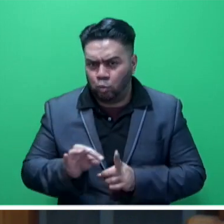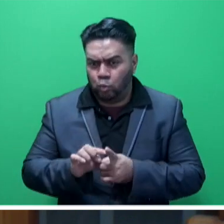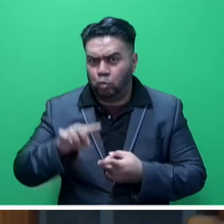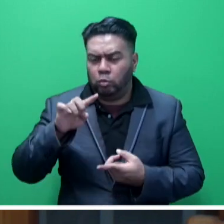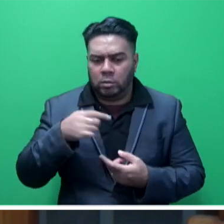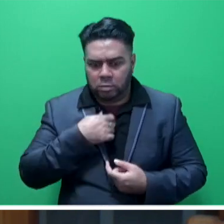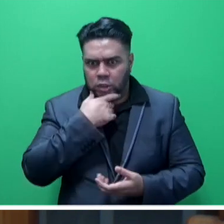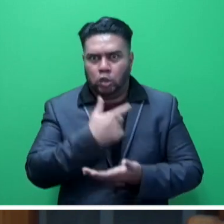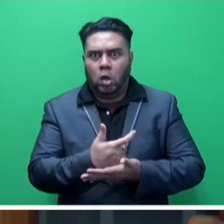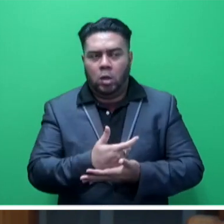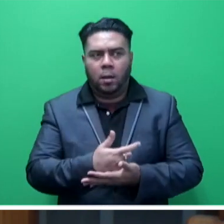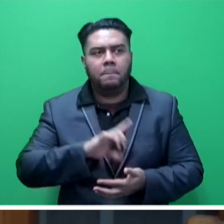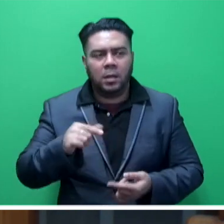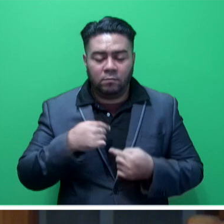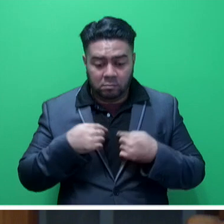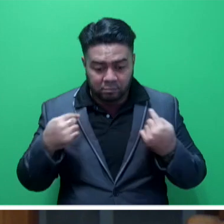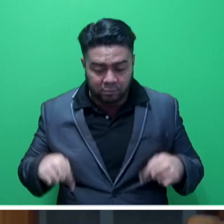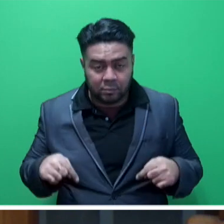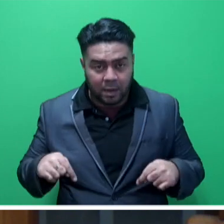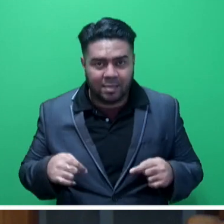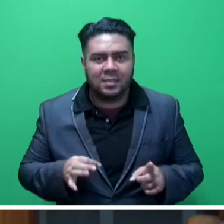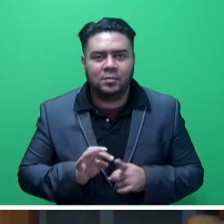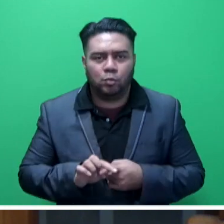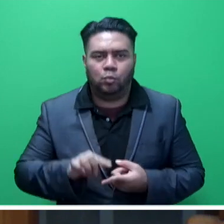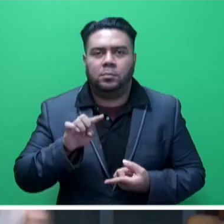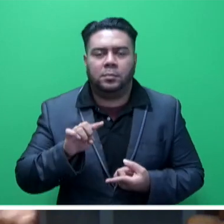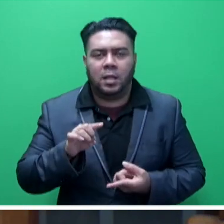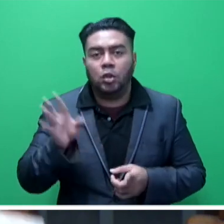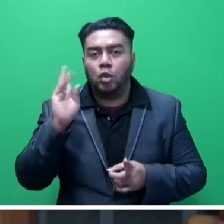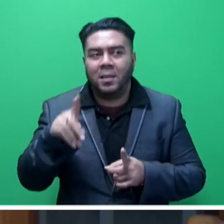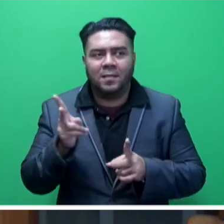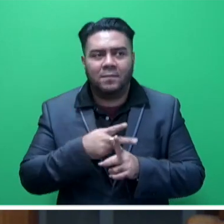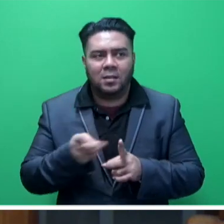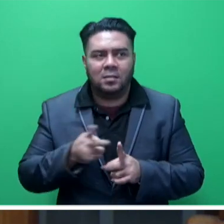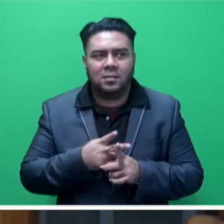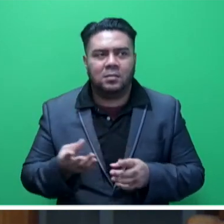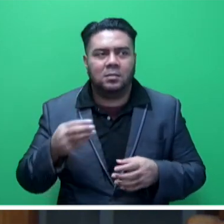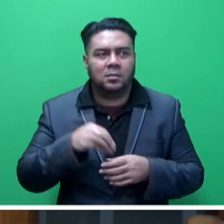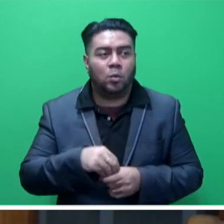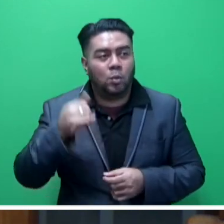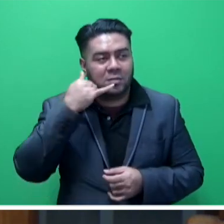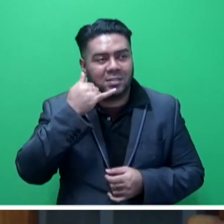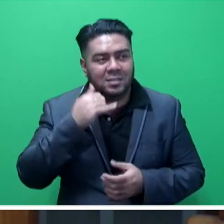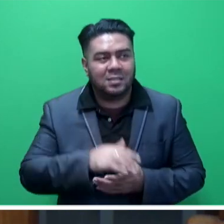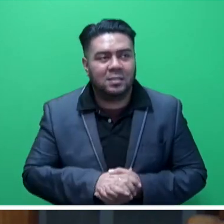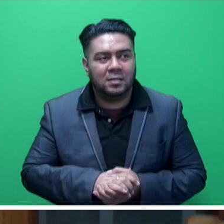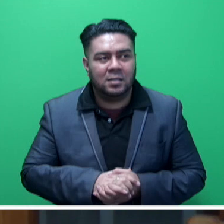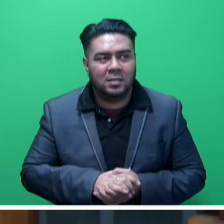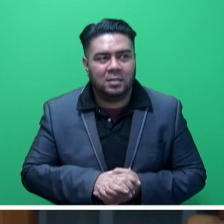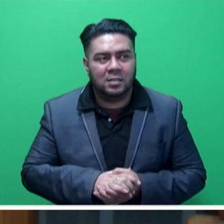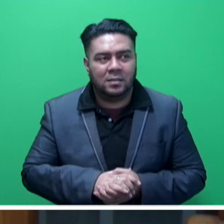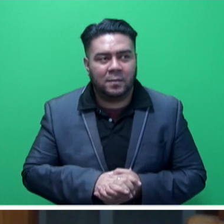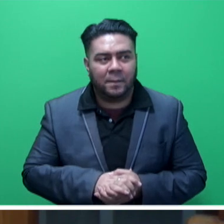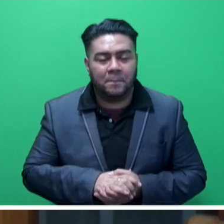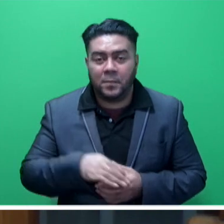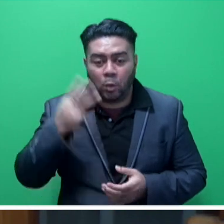shocking, but I would say that these increases in domestic violence calls and cases is a confidence in our system, that